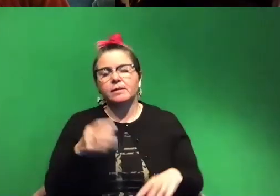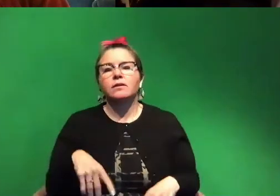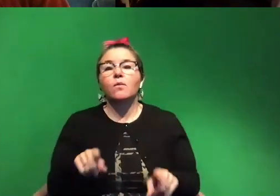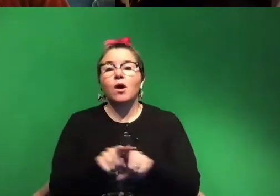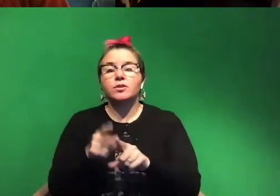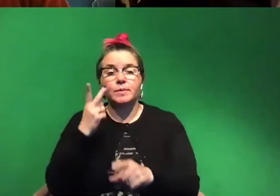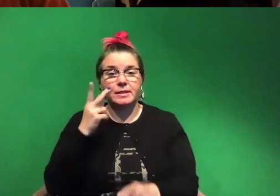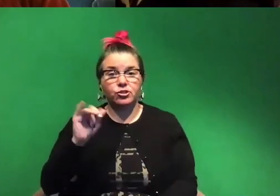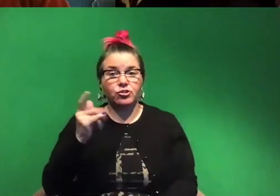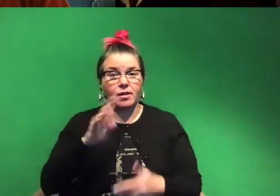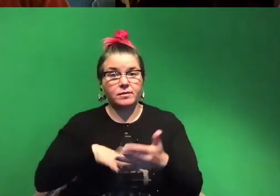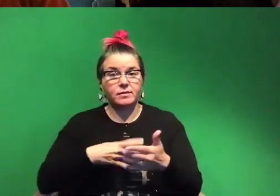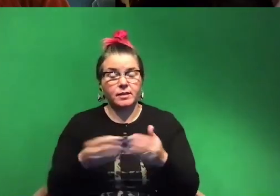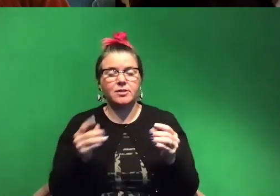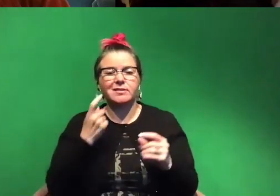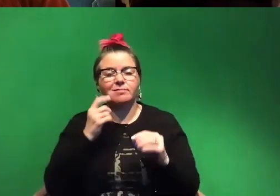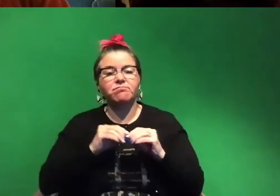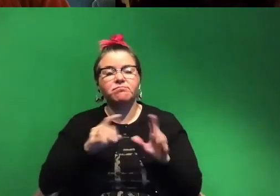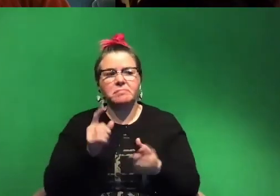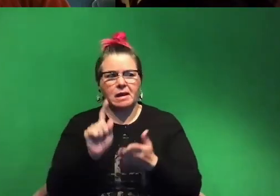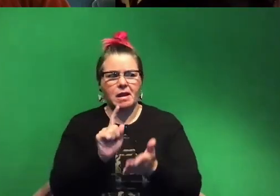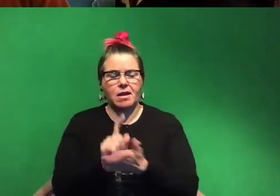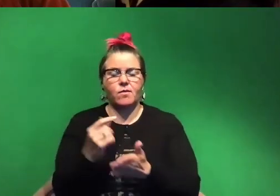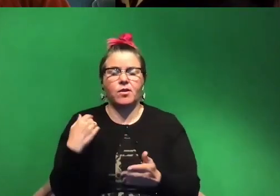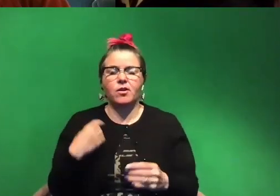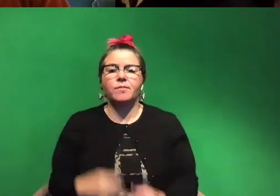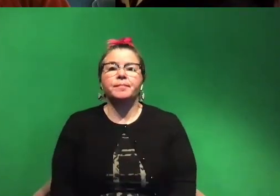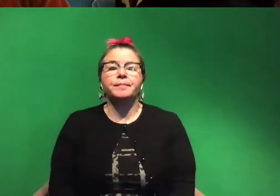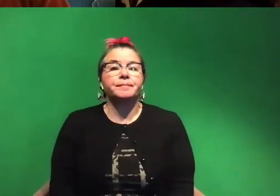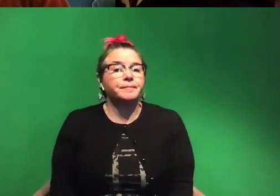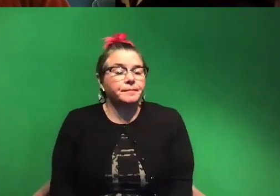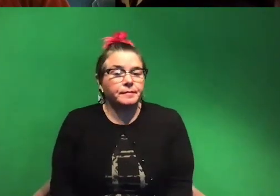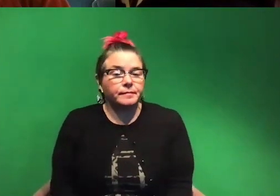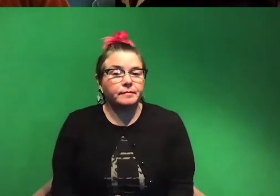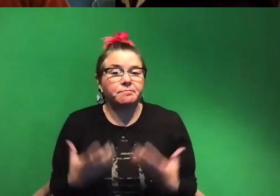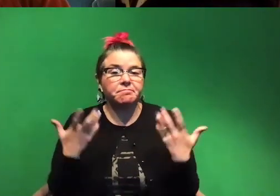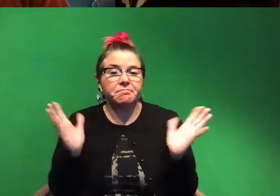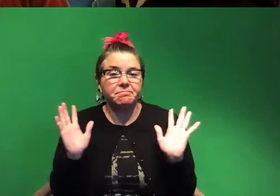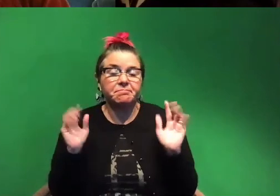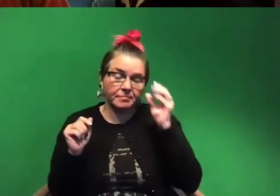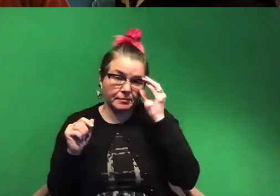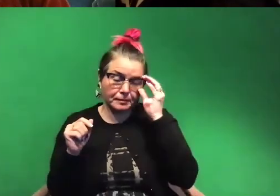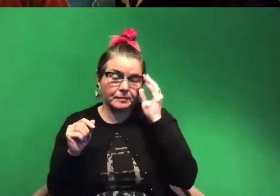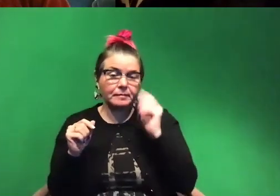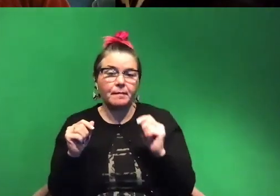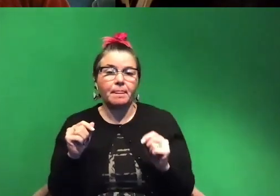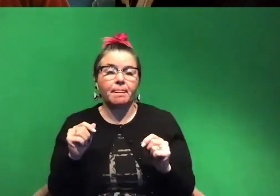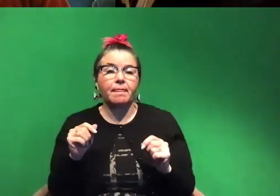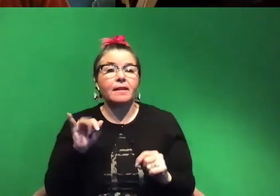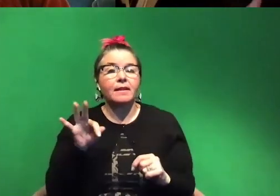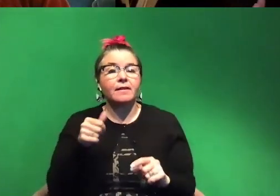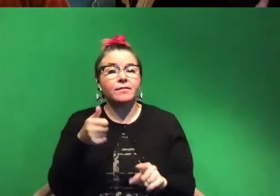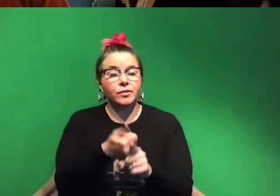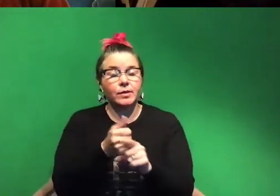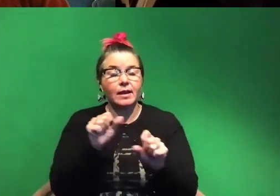July schedule, which has just been released about an hour ago. And that is pretty much all we have. If you can